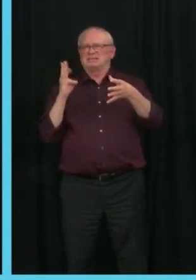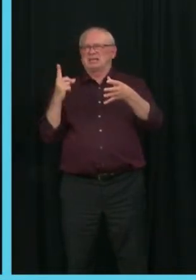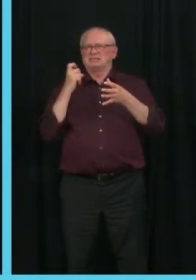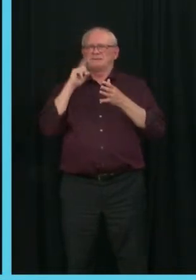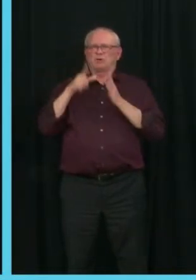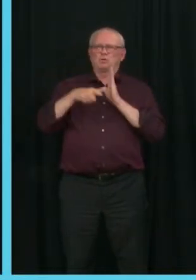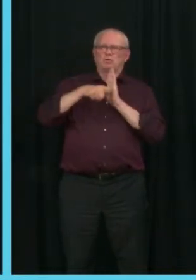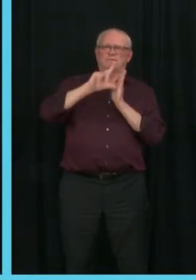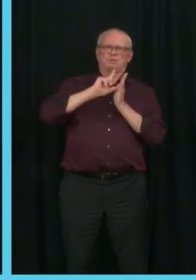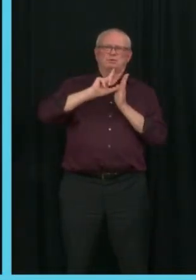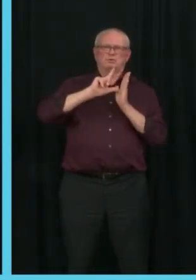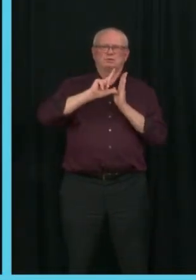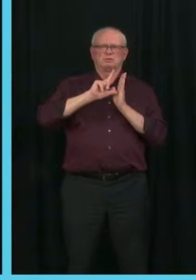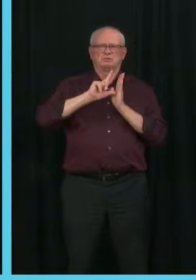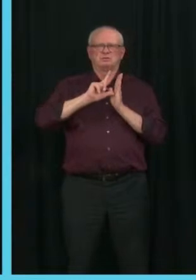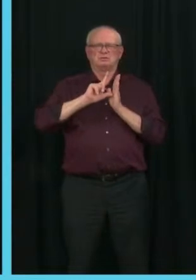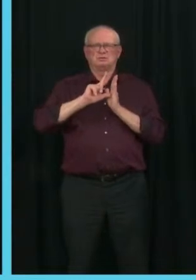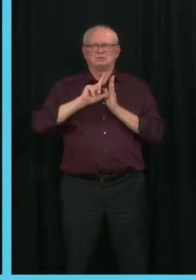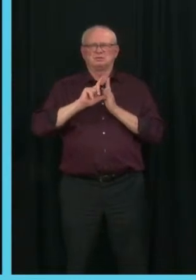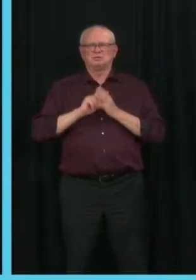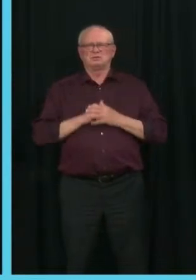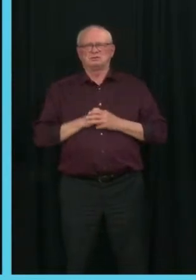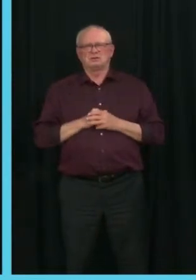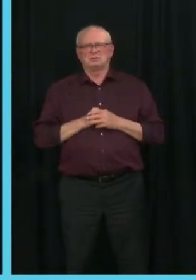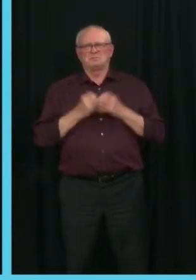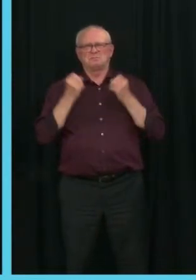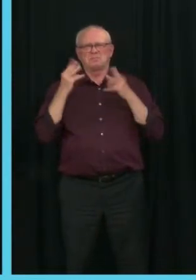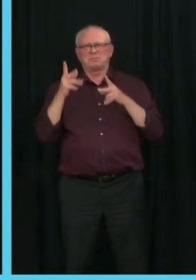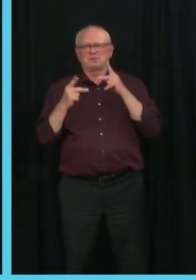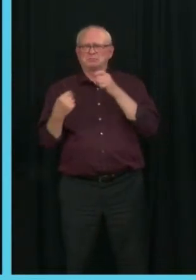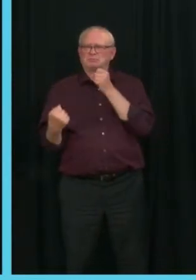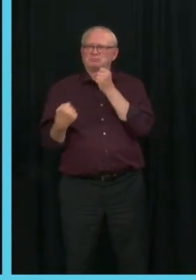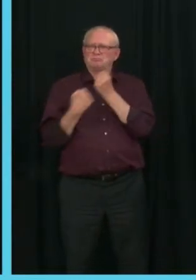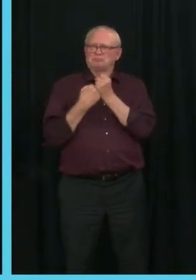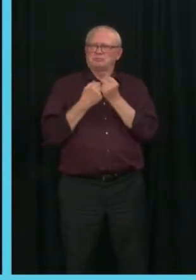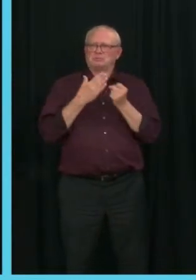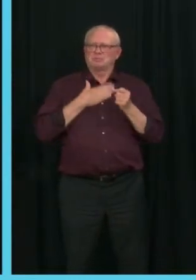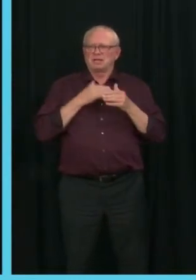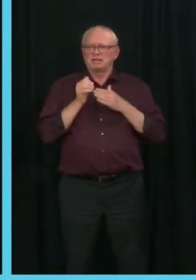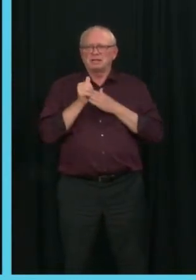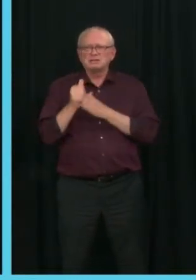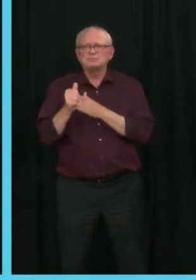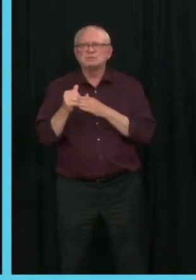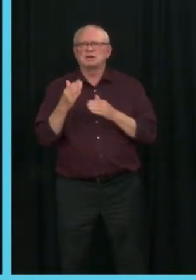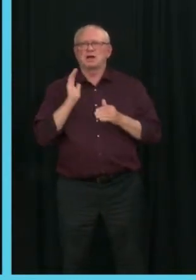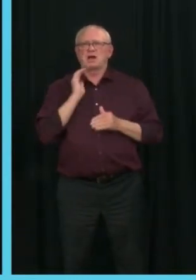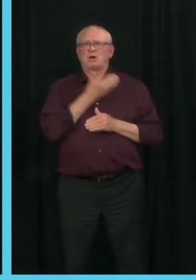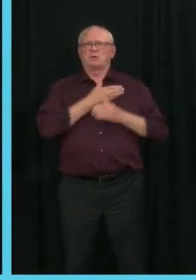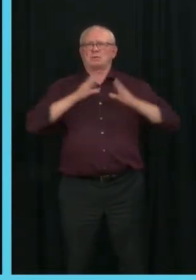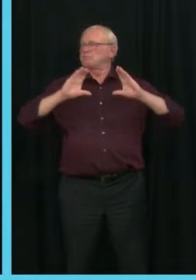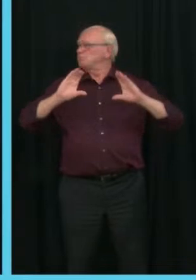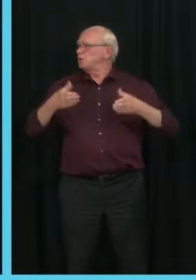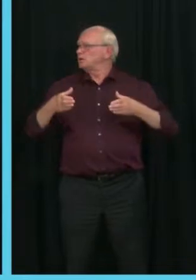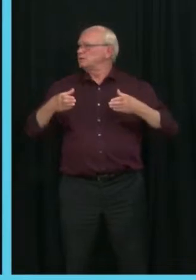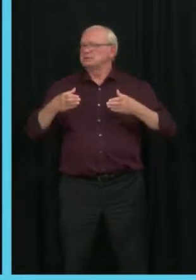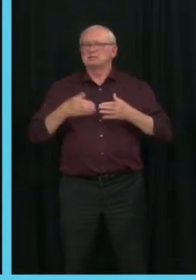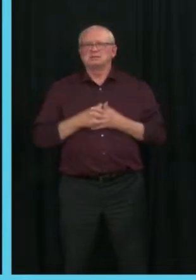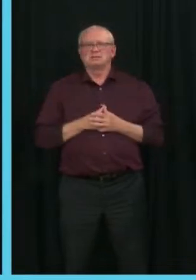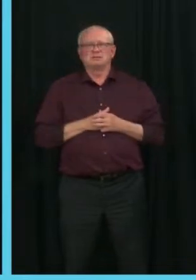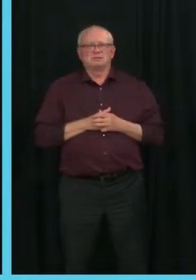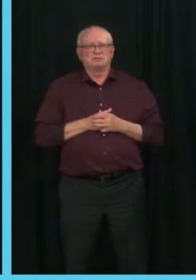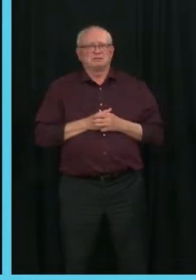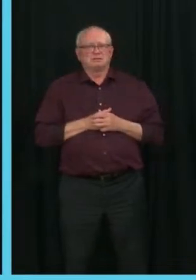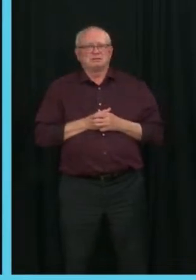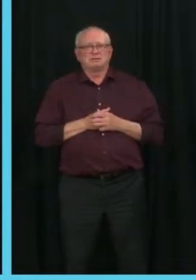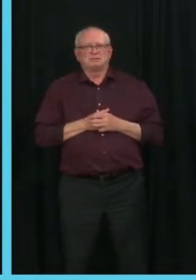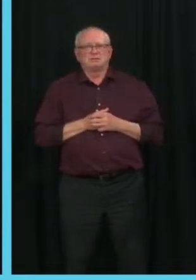constituency associations affirm my leadership in the direction of the party I lead. And that you mentioned an MLA who asked